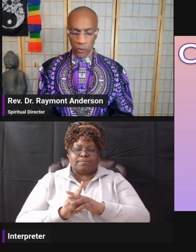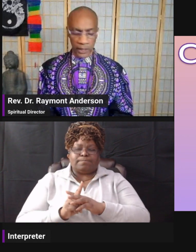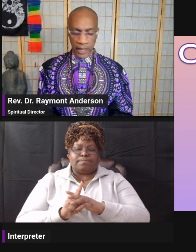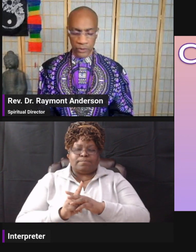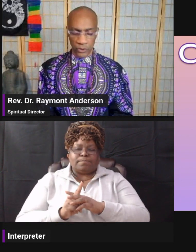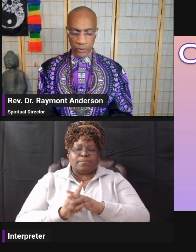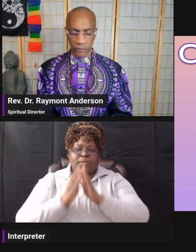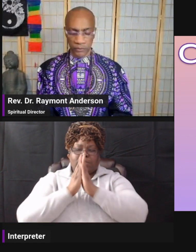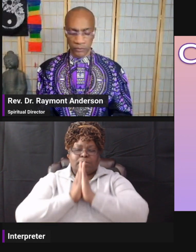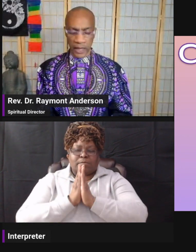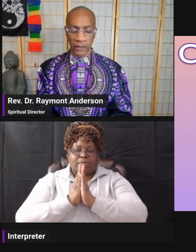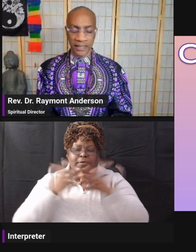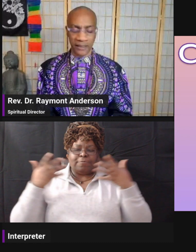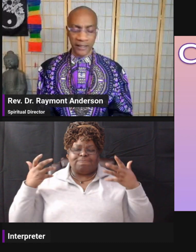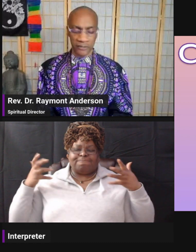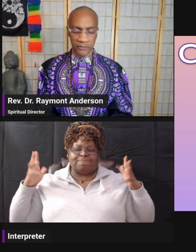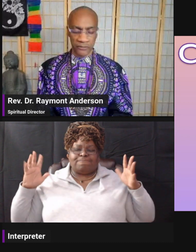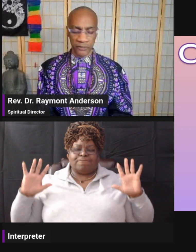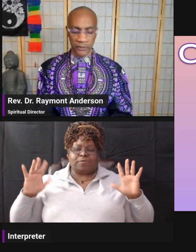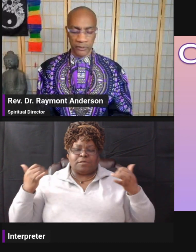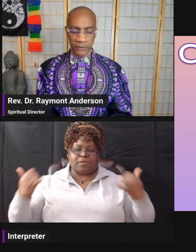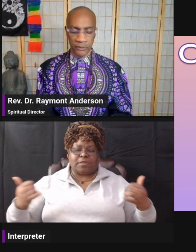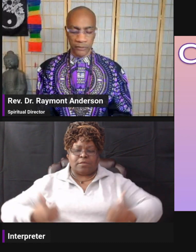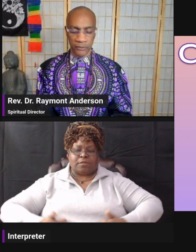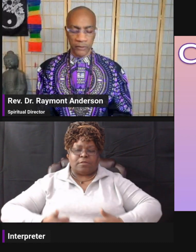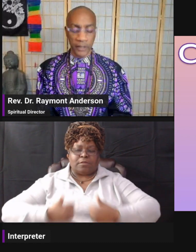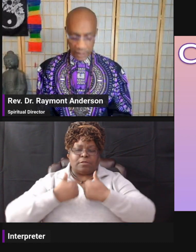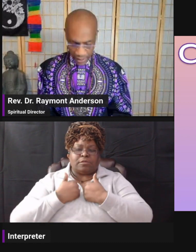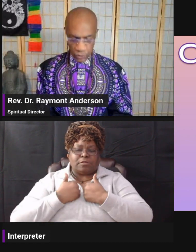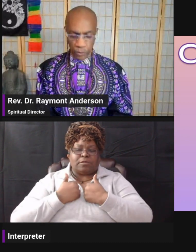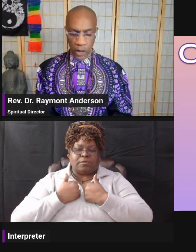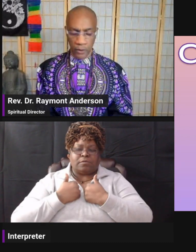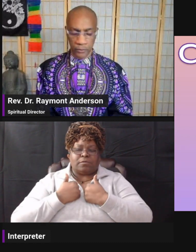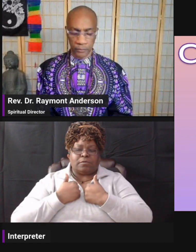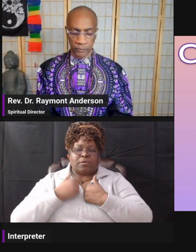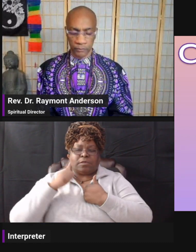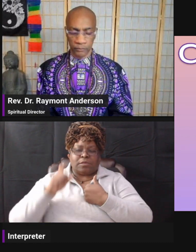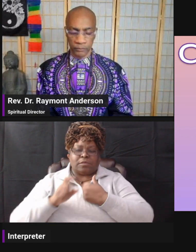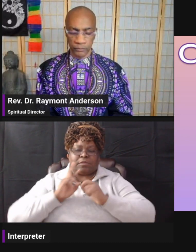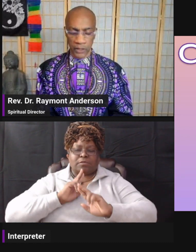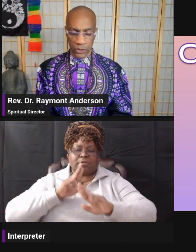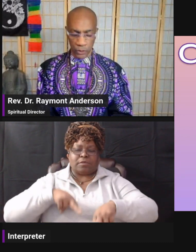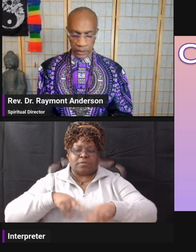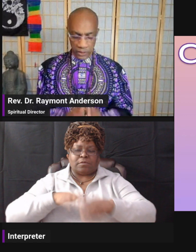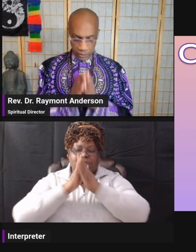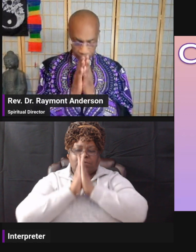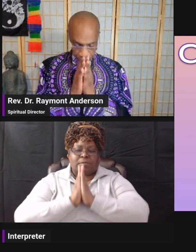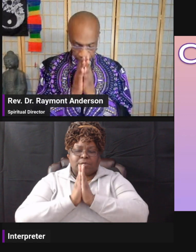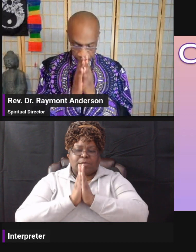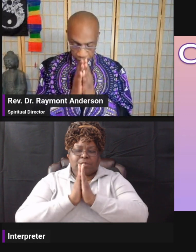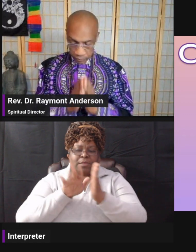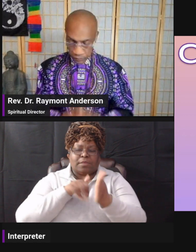The prayer is already answered. Now let's live this answered prayer. And so it